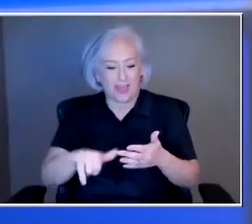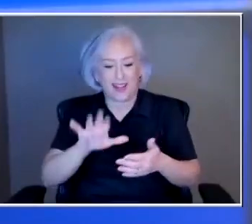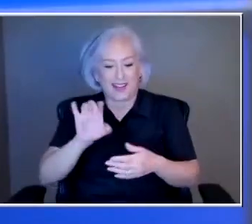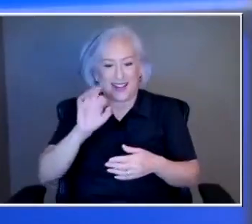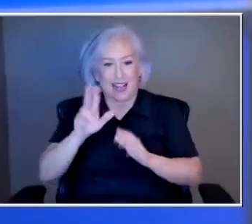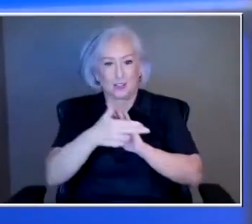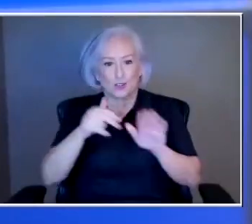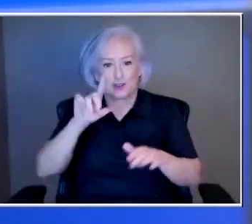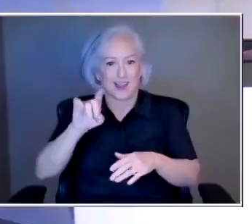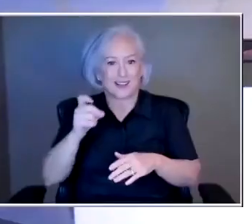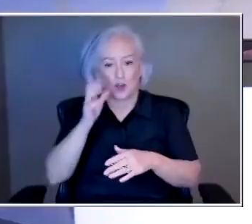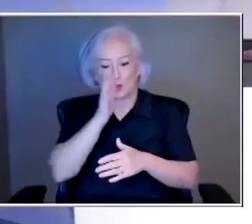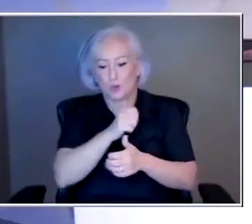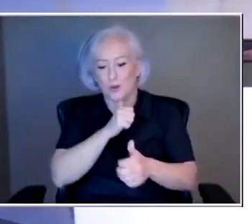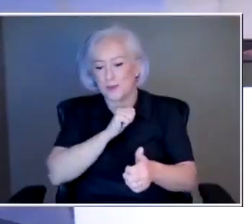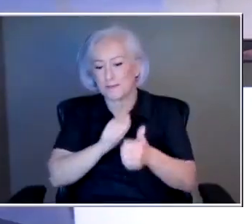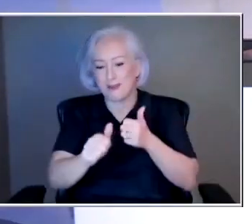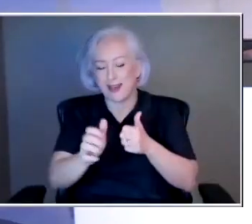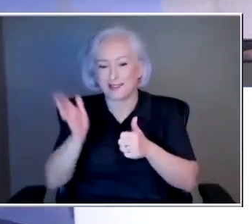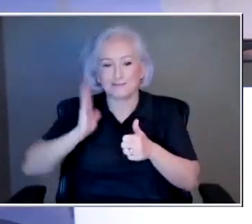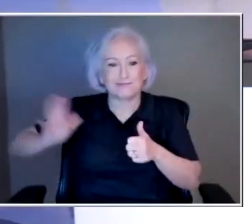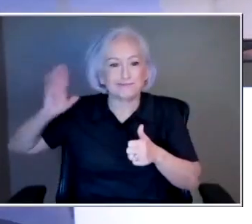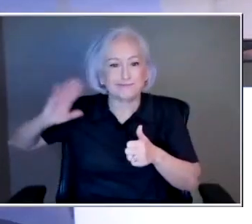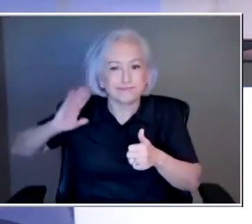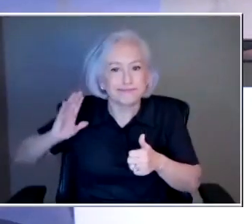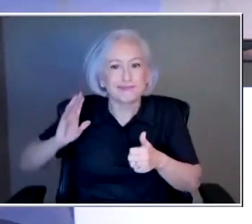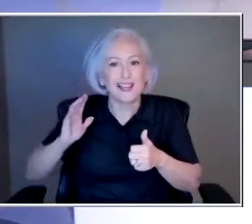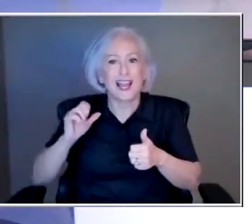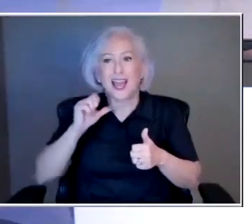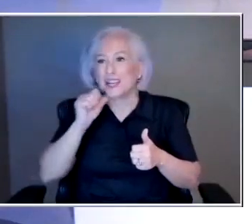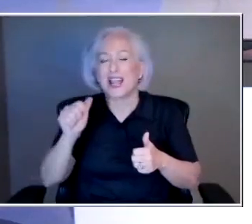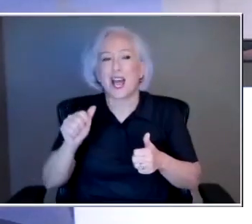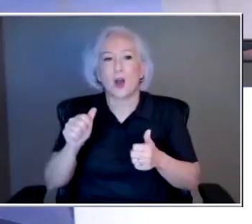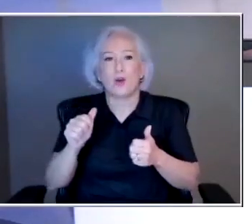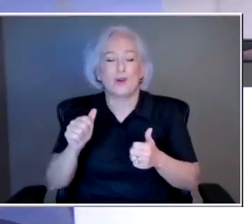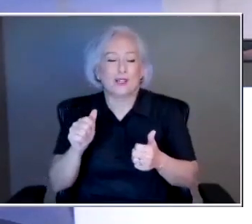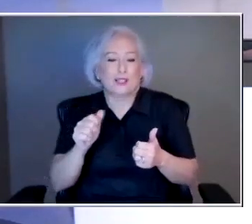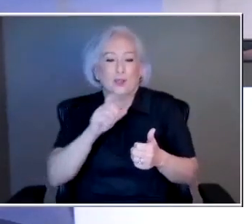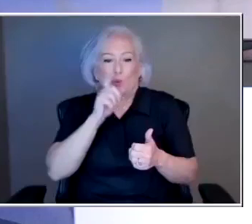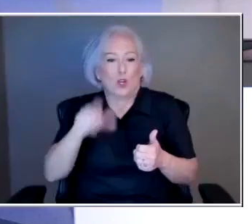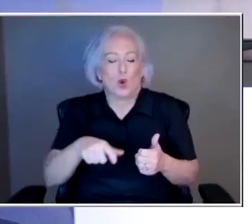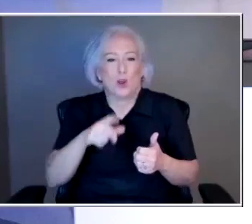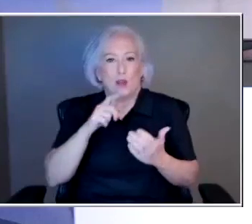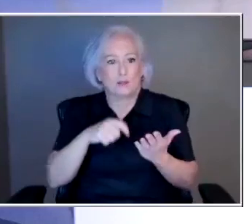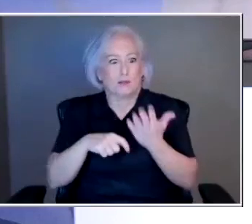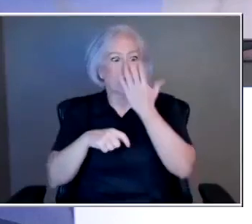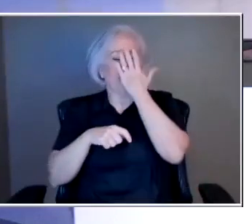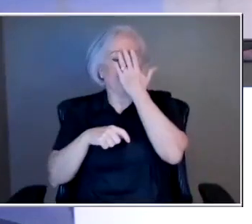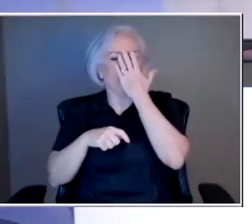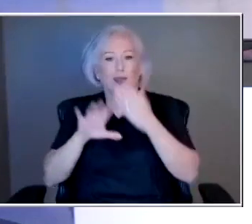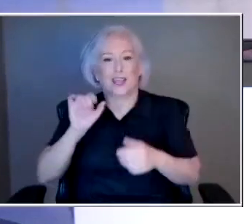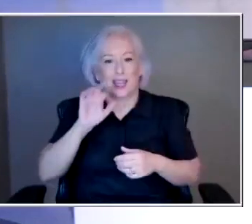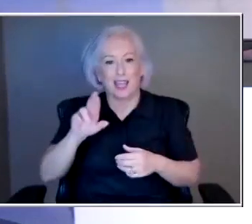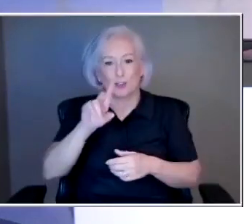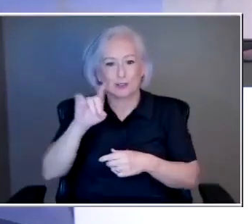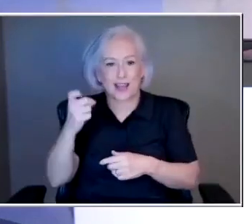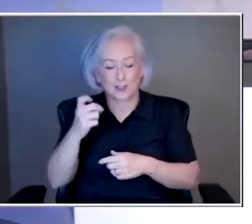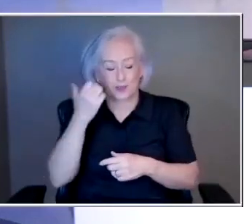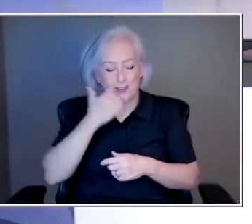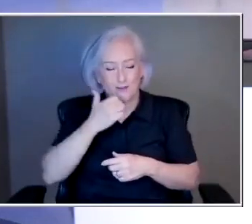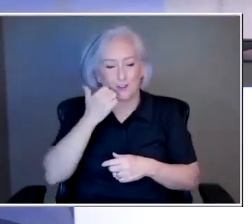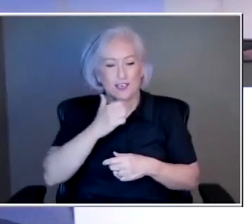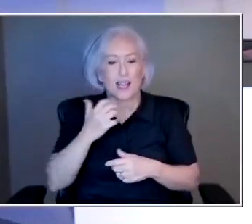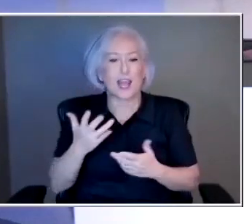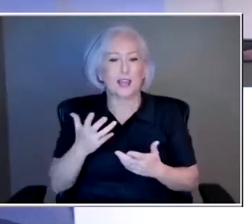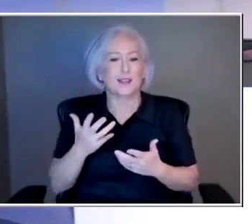so hard. And it's hard to see that when it's right there in front of your face, like you said, every day. But to know that there's over and beyond.